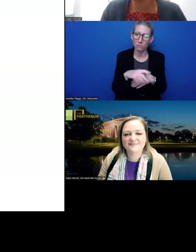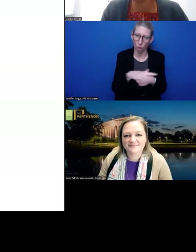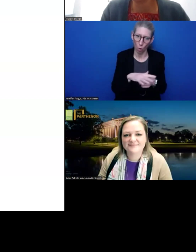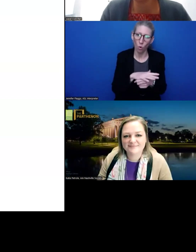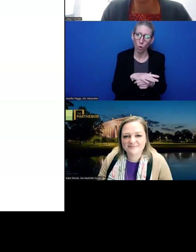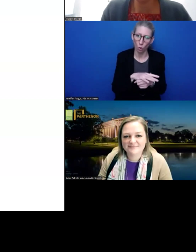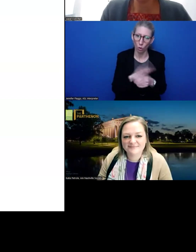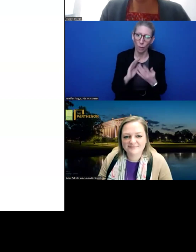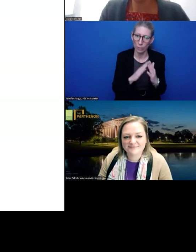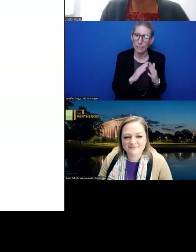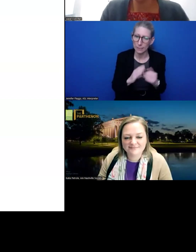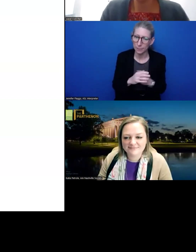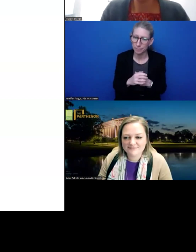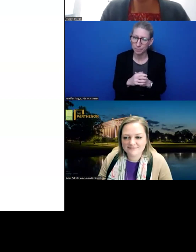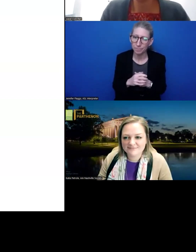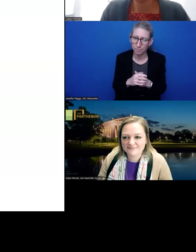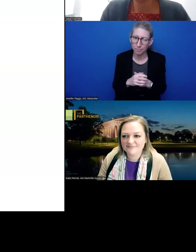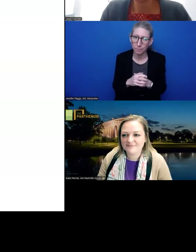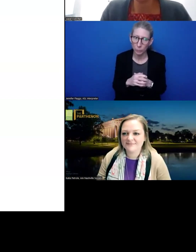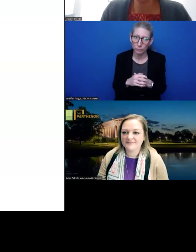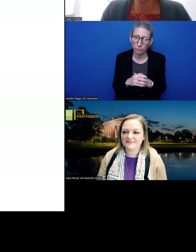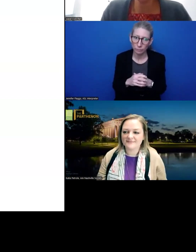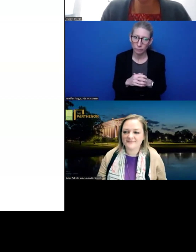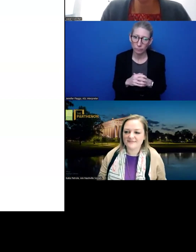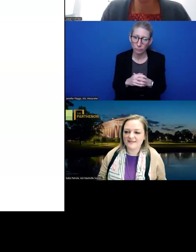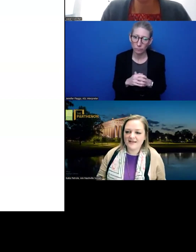local communities. Mm-hmm.